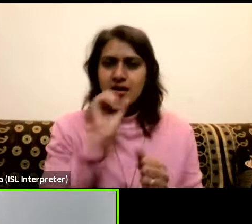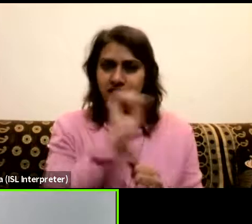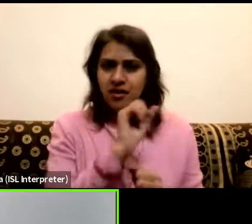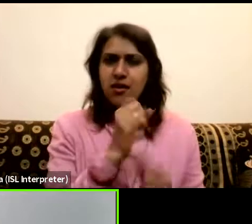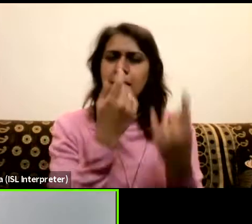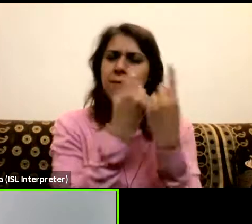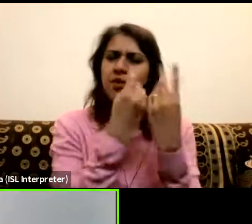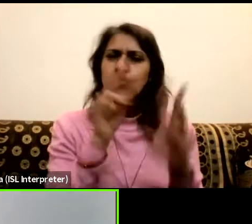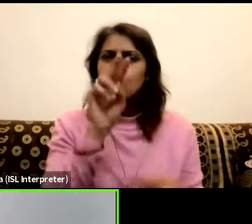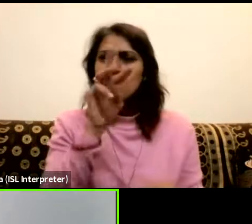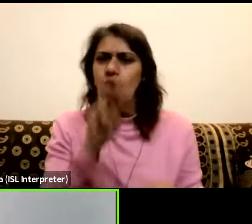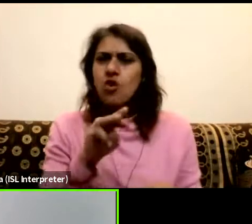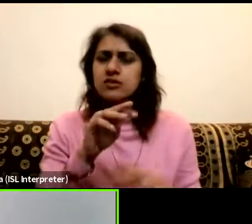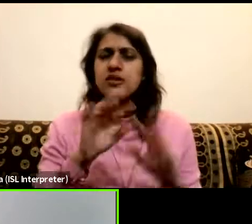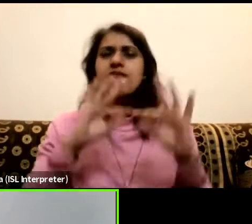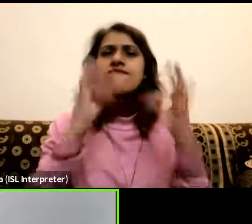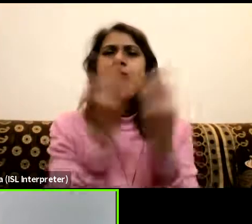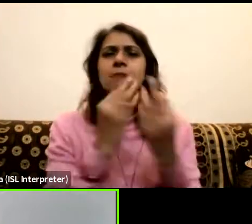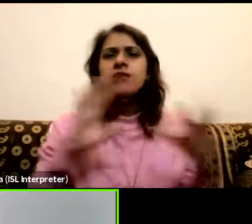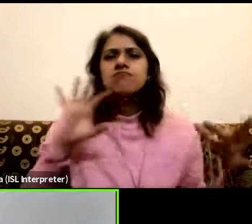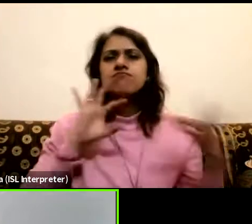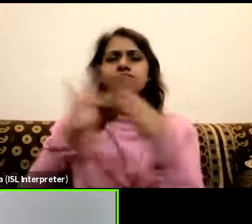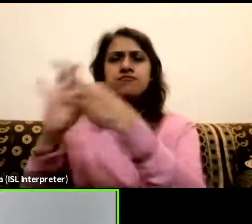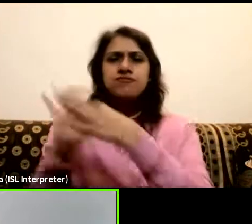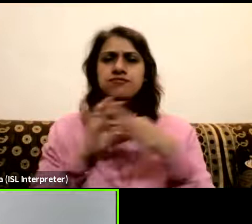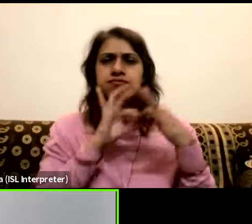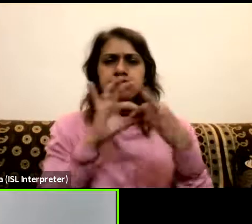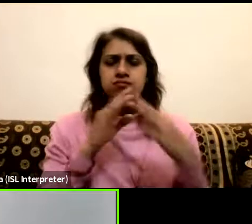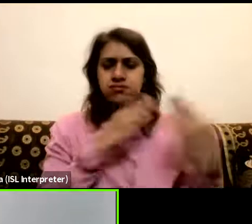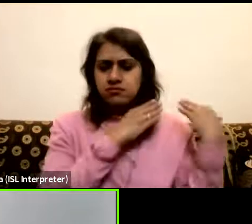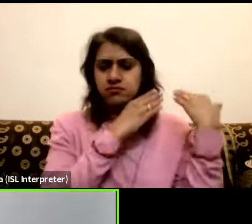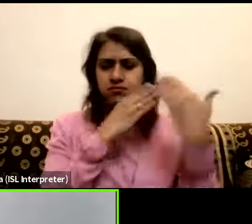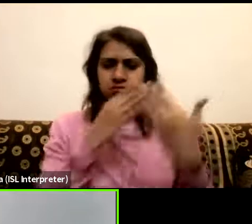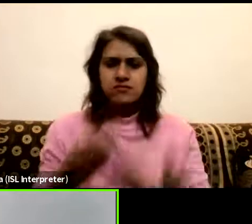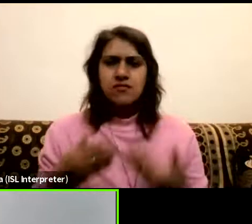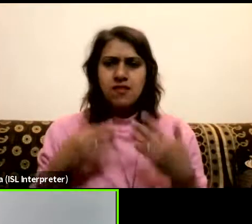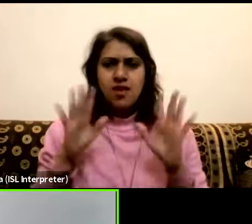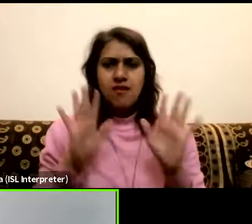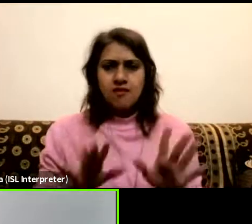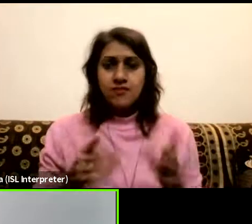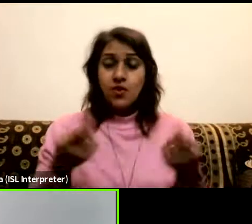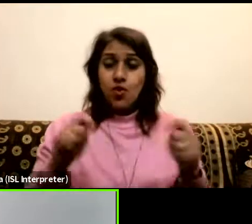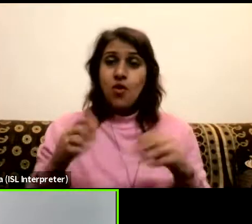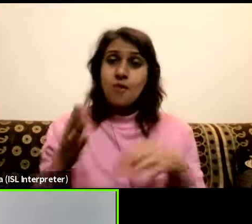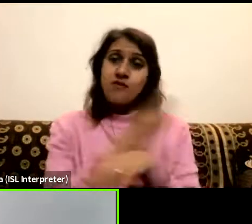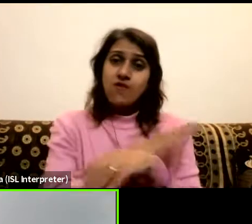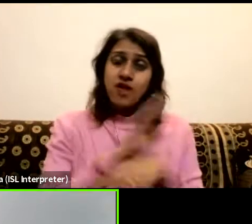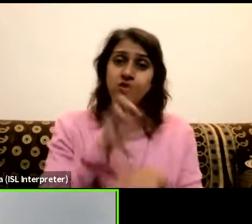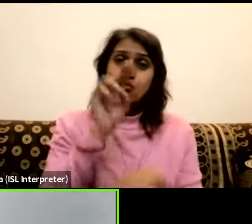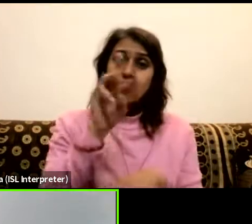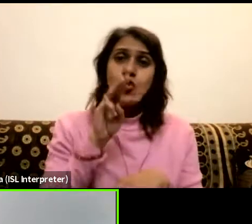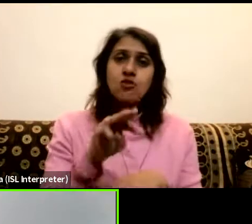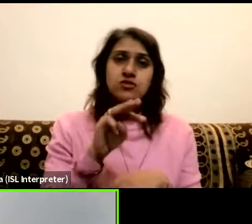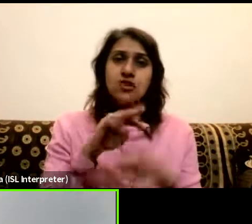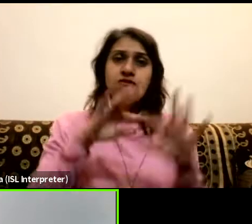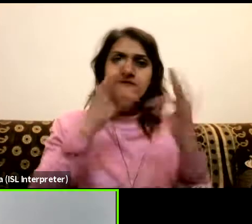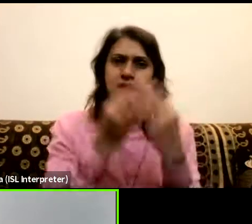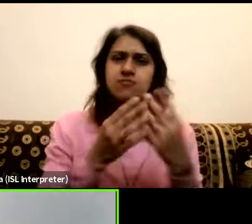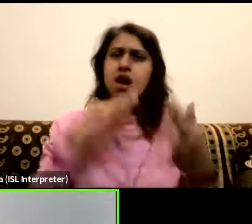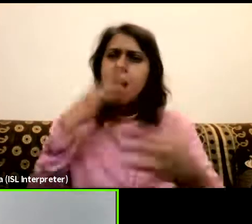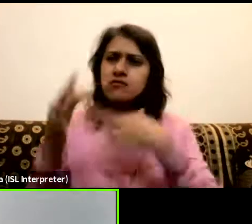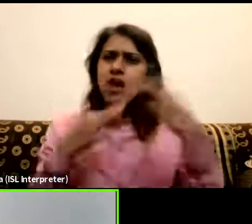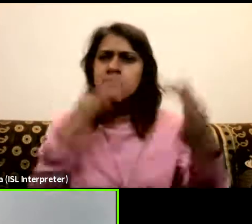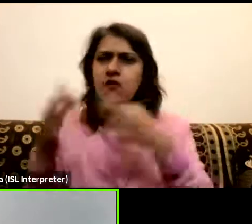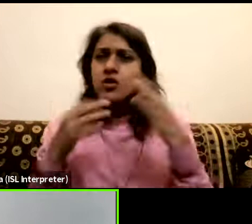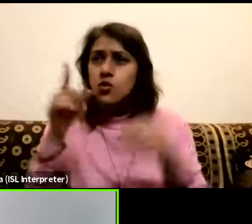people with and children with disabilities during the early periods of the lockdown. And we asked everybody, do